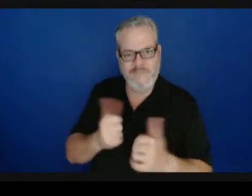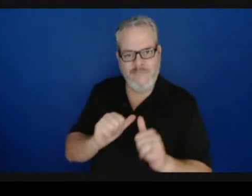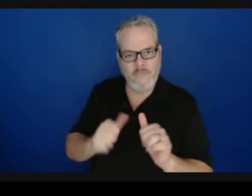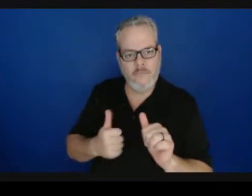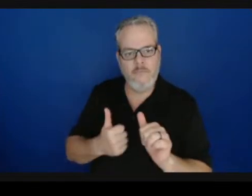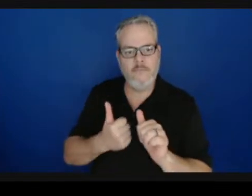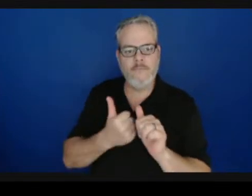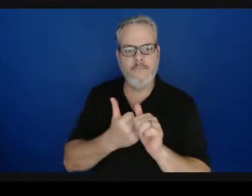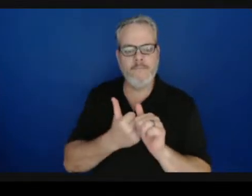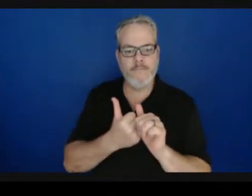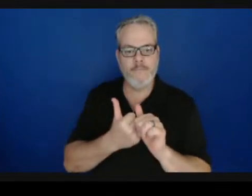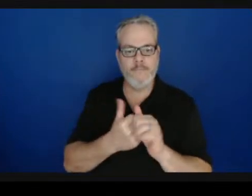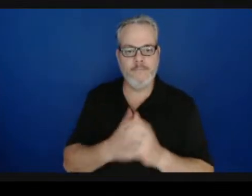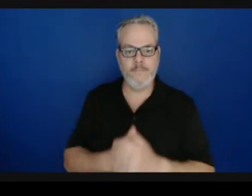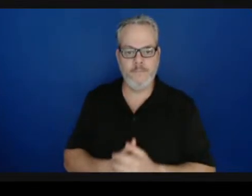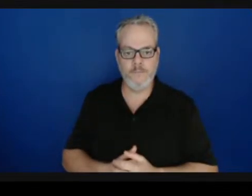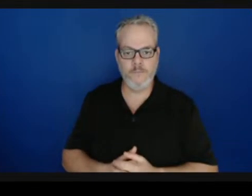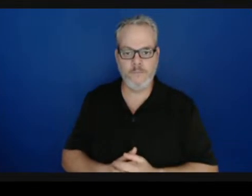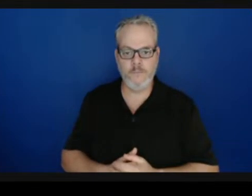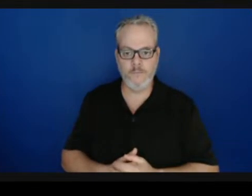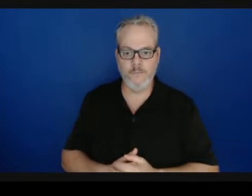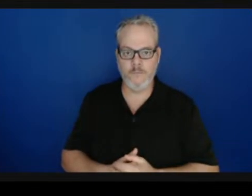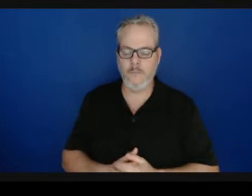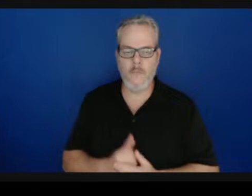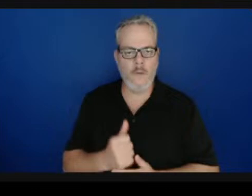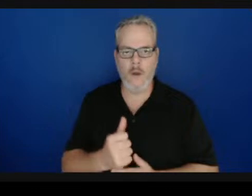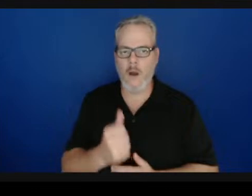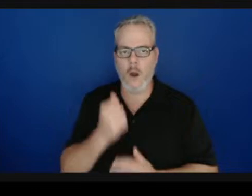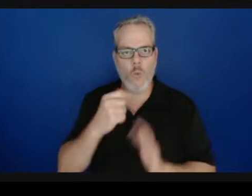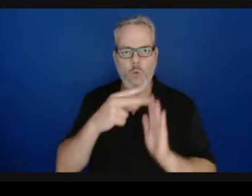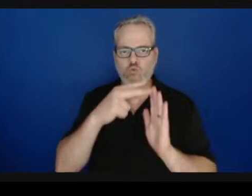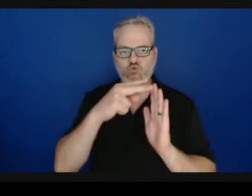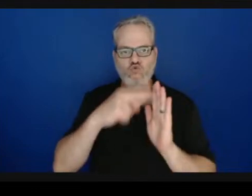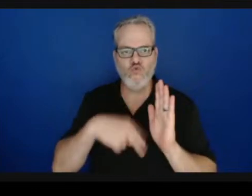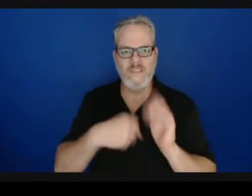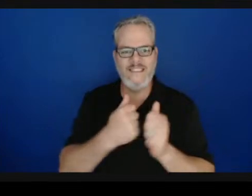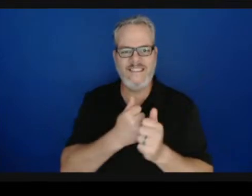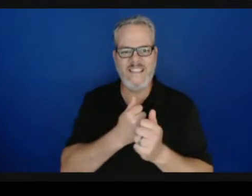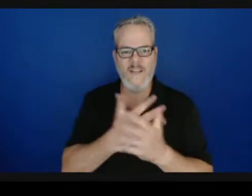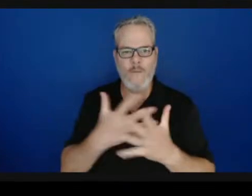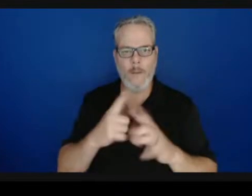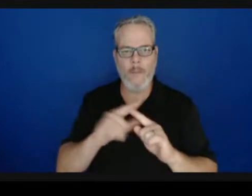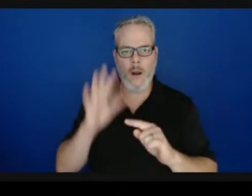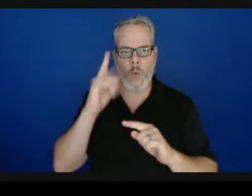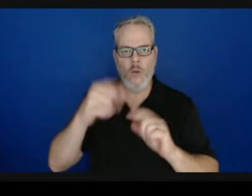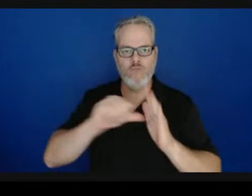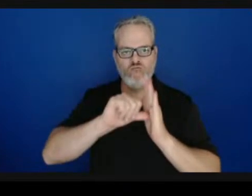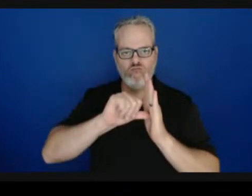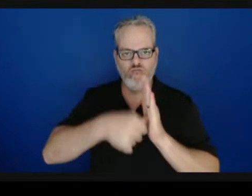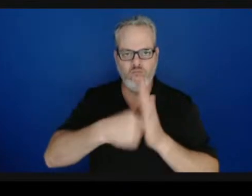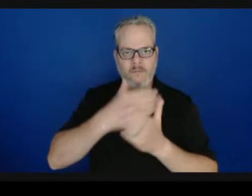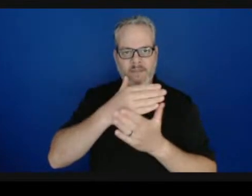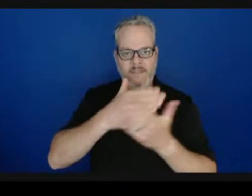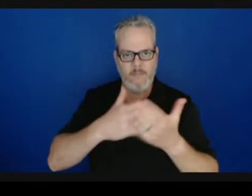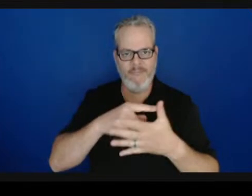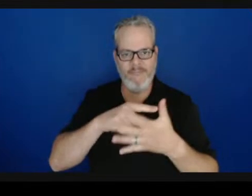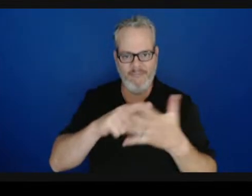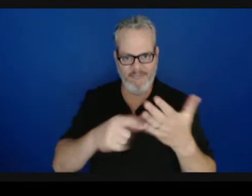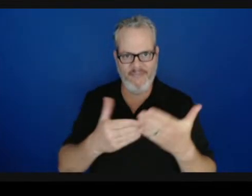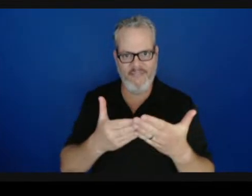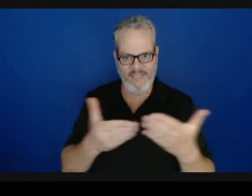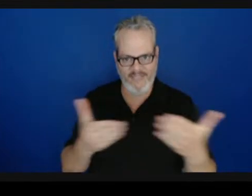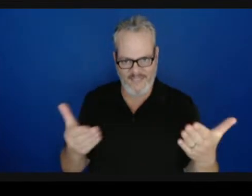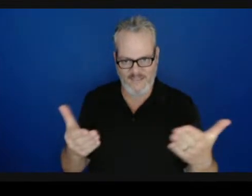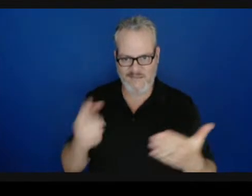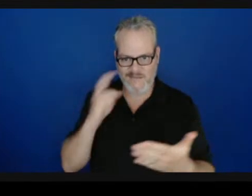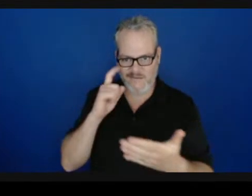So I will not read everything here. I'm just going to highlight a couple of phrases. They are noting that the fourth phase